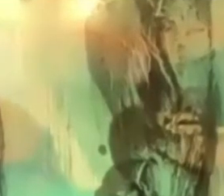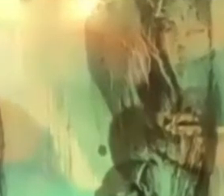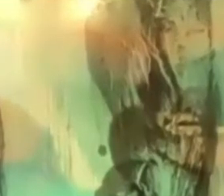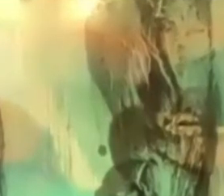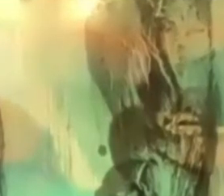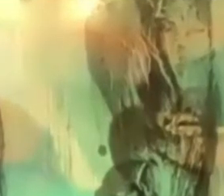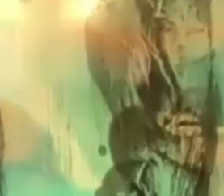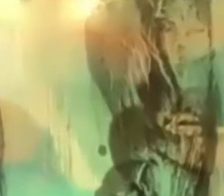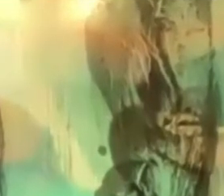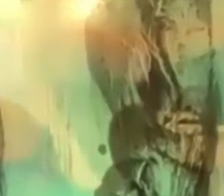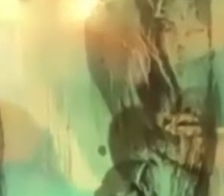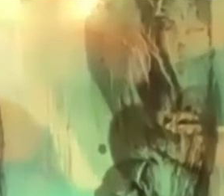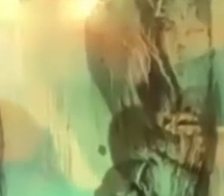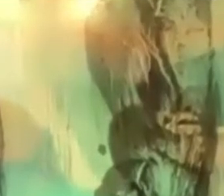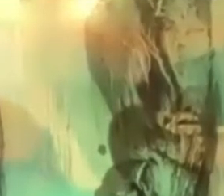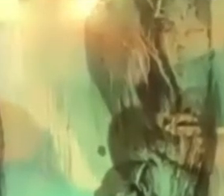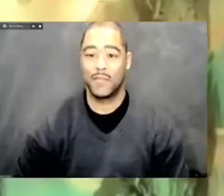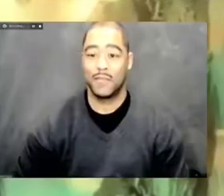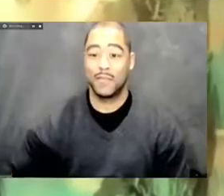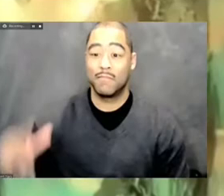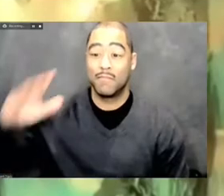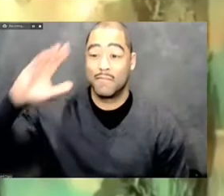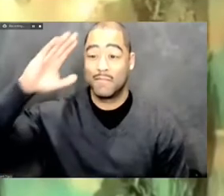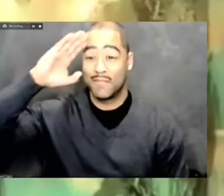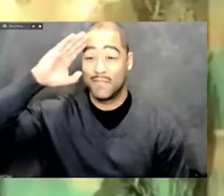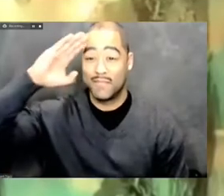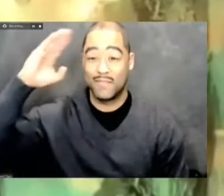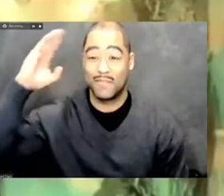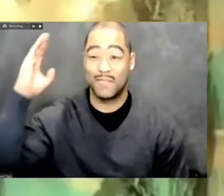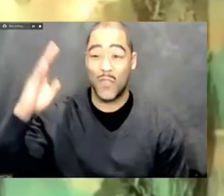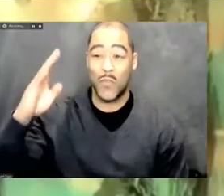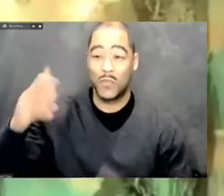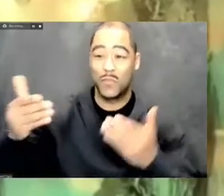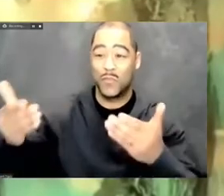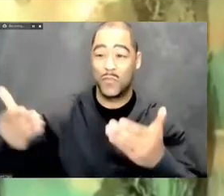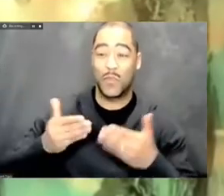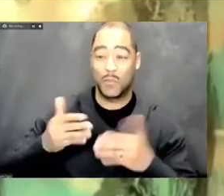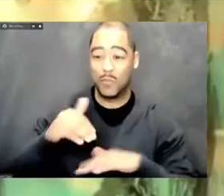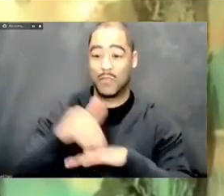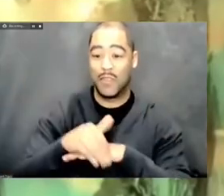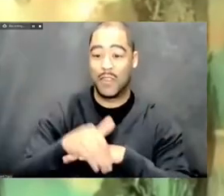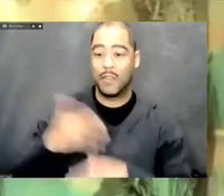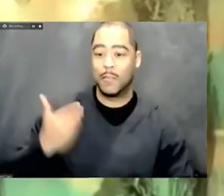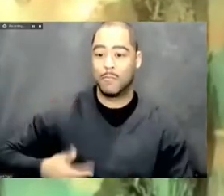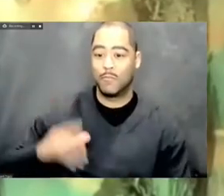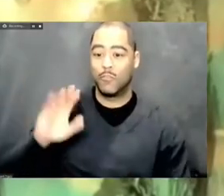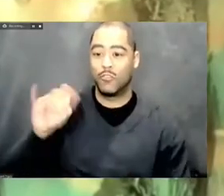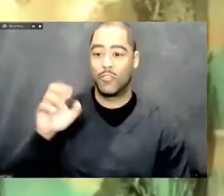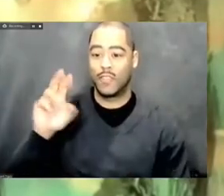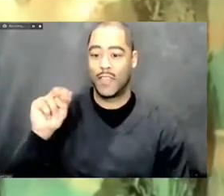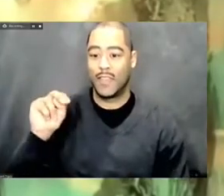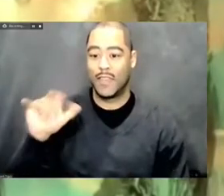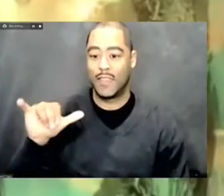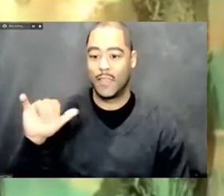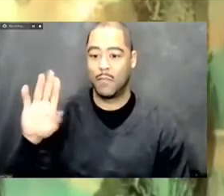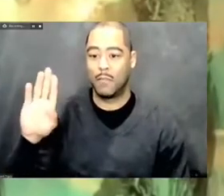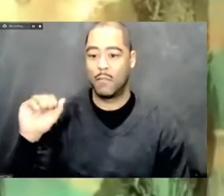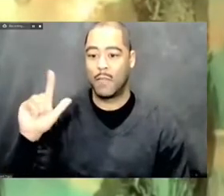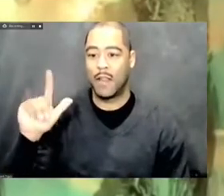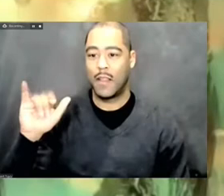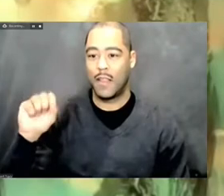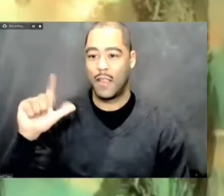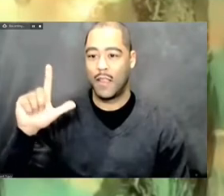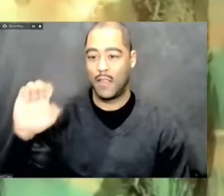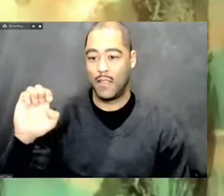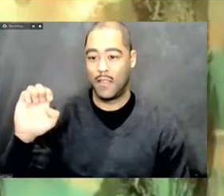Hi, I just want to welcome everybody tonight. My name is Jenny Belisle, and I'm the Arts and